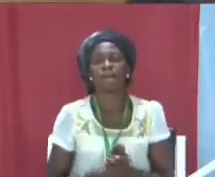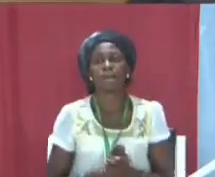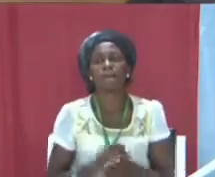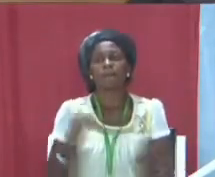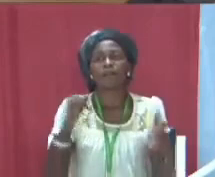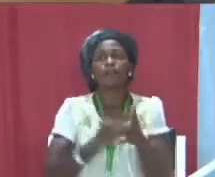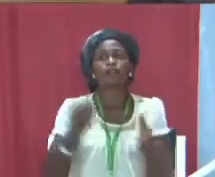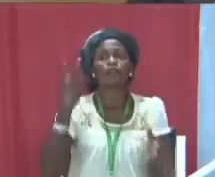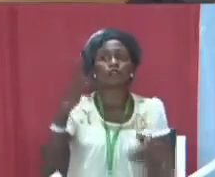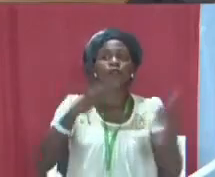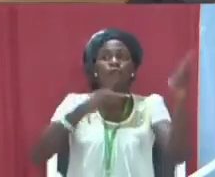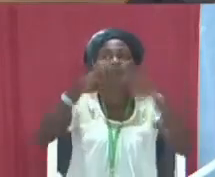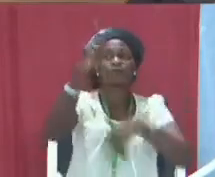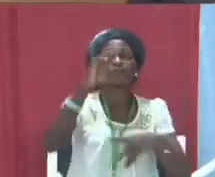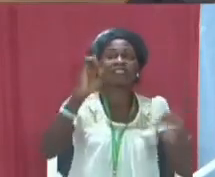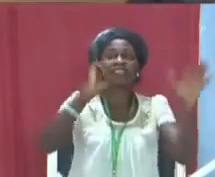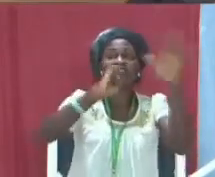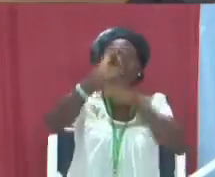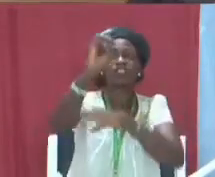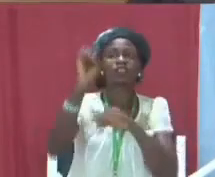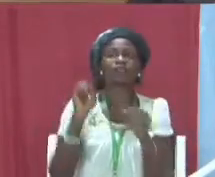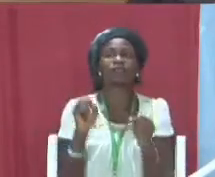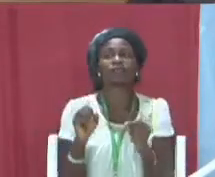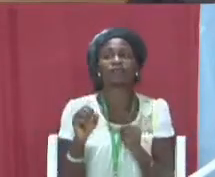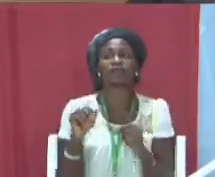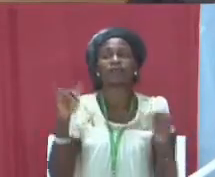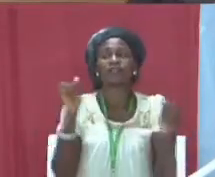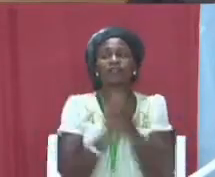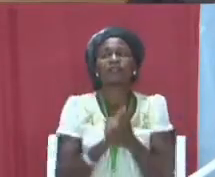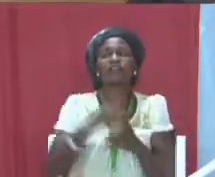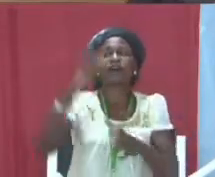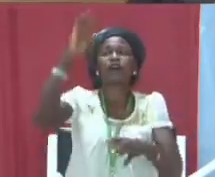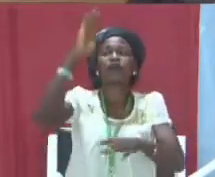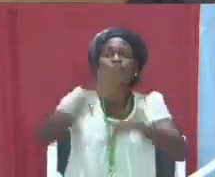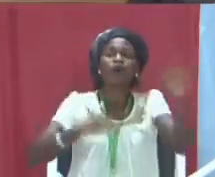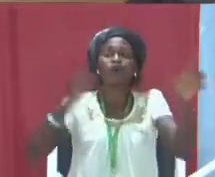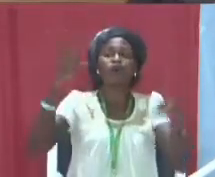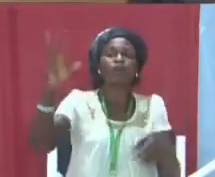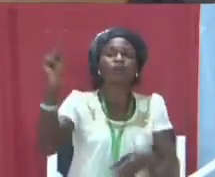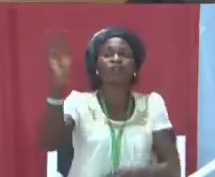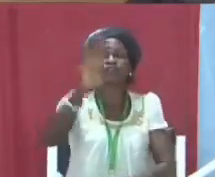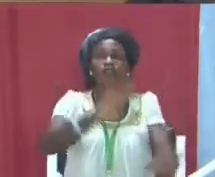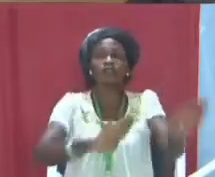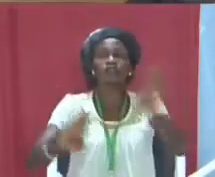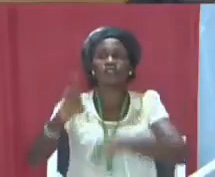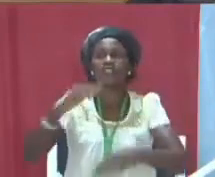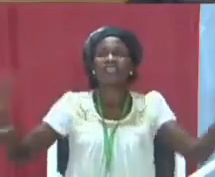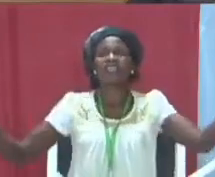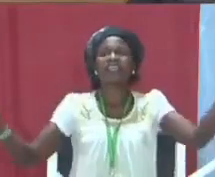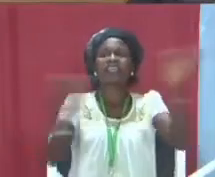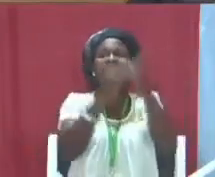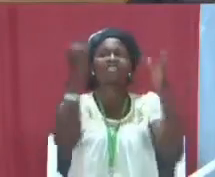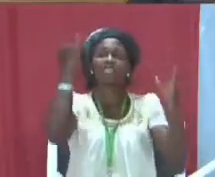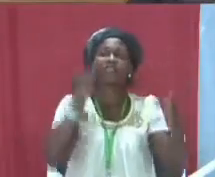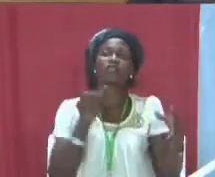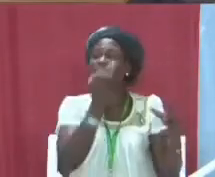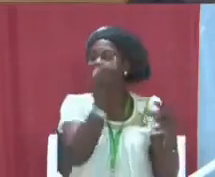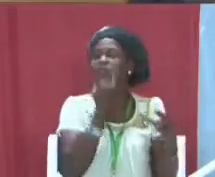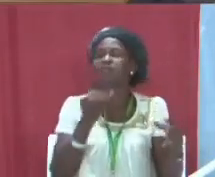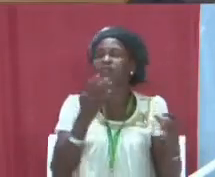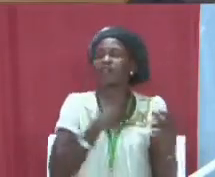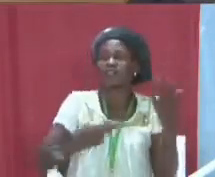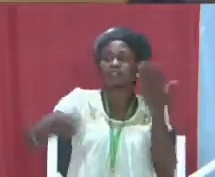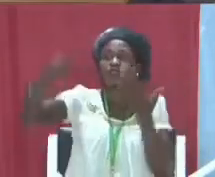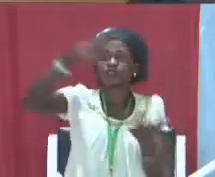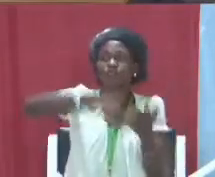It was Prophet Elijah that called off the siege against Israel and